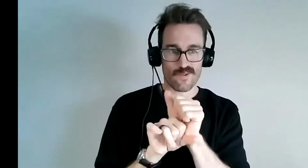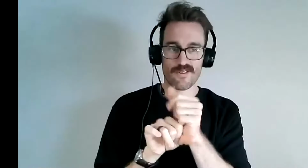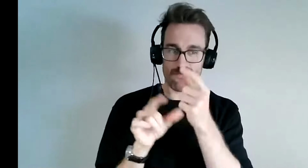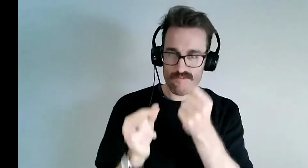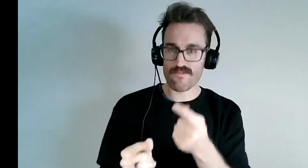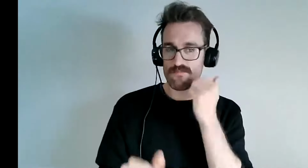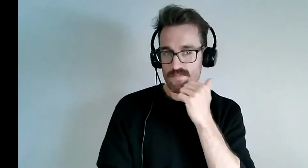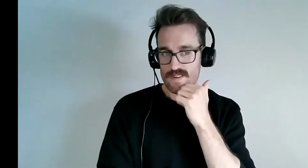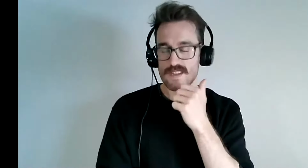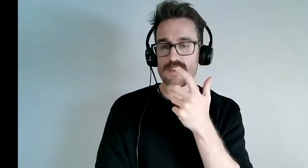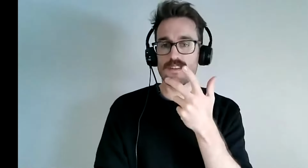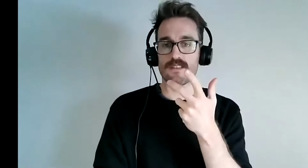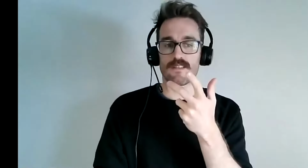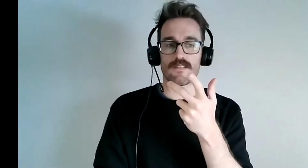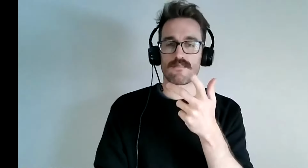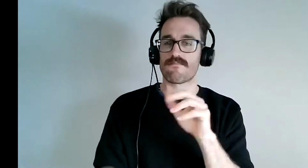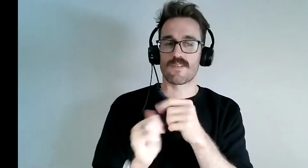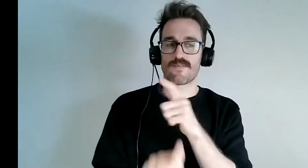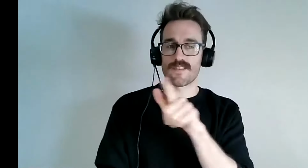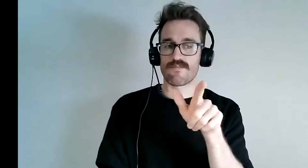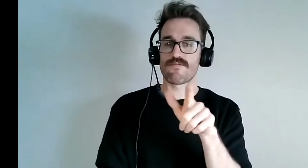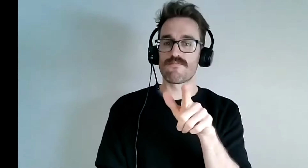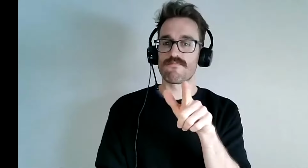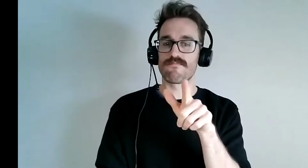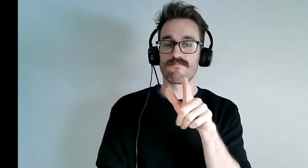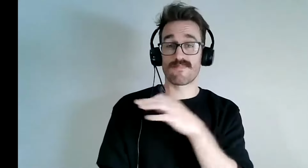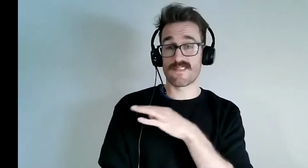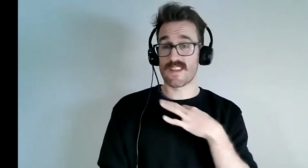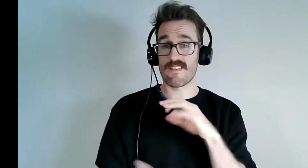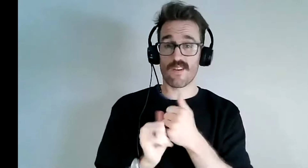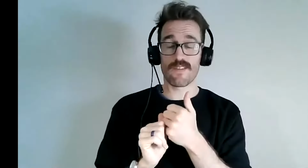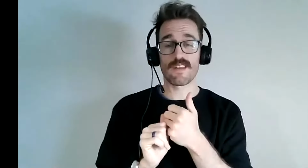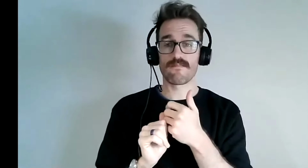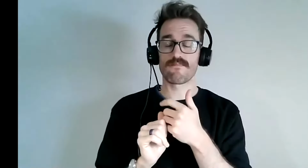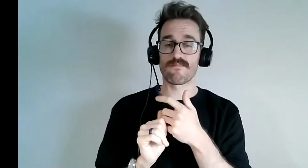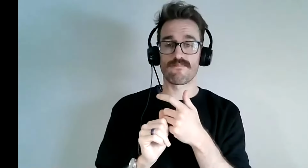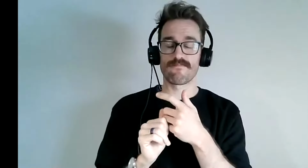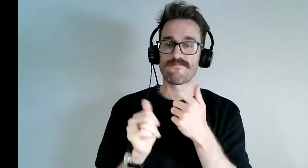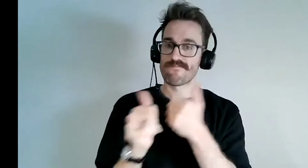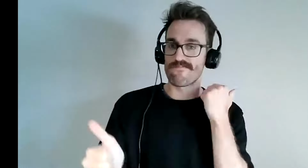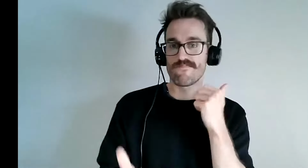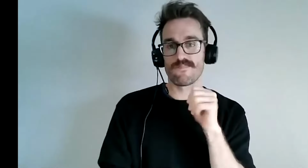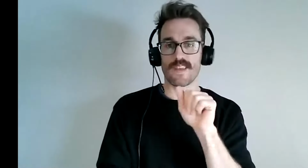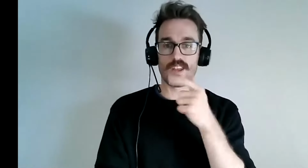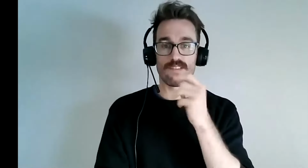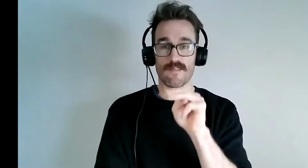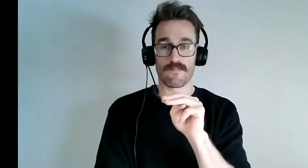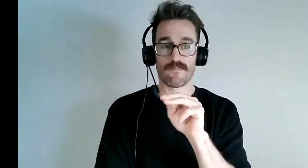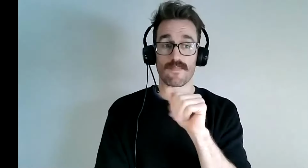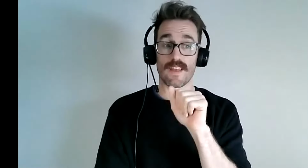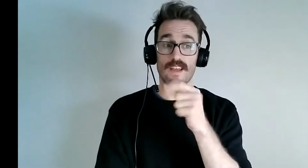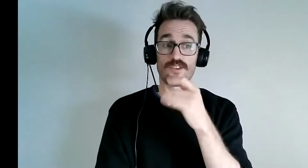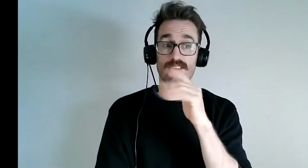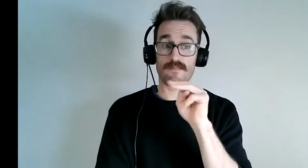treatment of those staff reflect ageism, and what can we do to better support staff who work in aging care, and also to